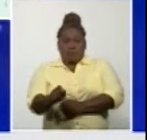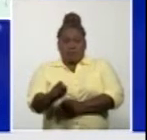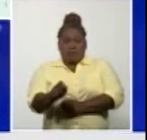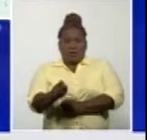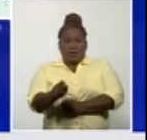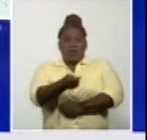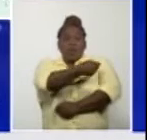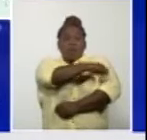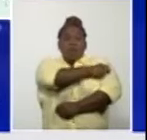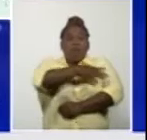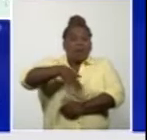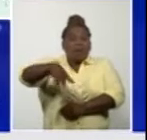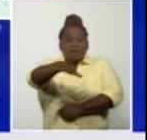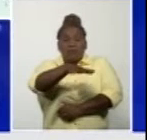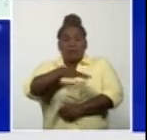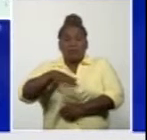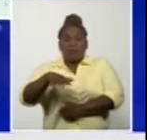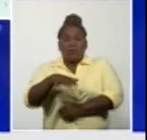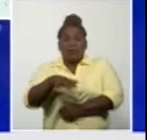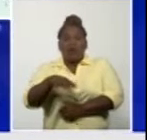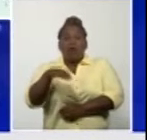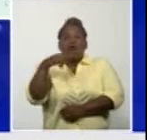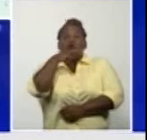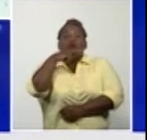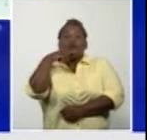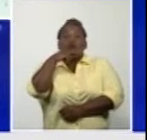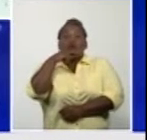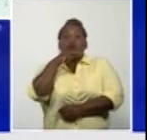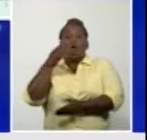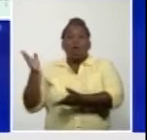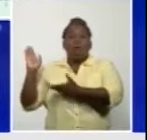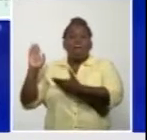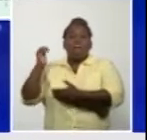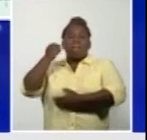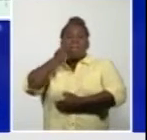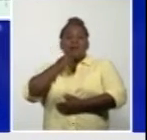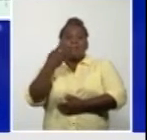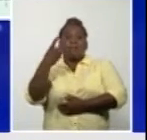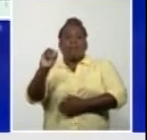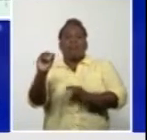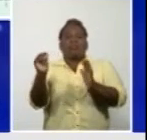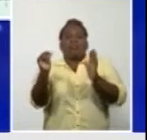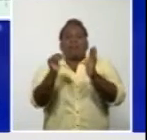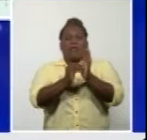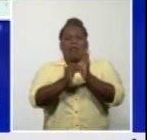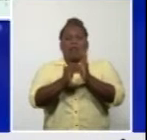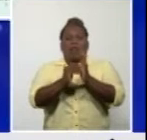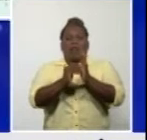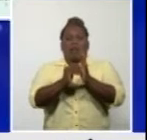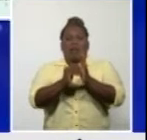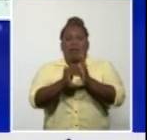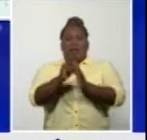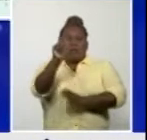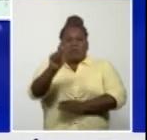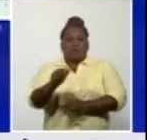confirmed cases, and also a large number of deaths.